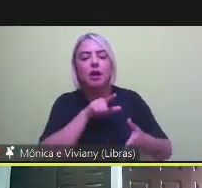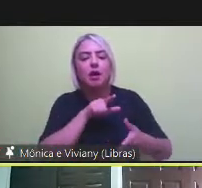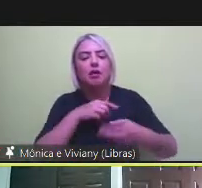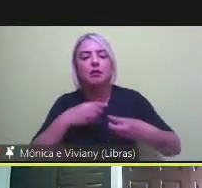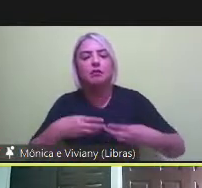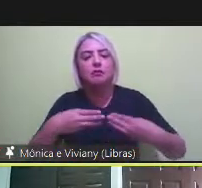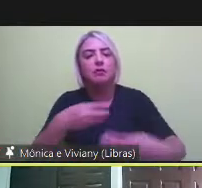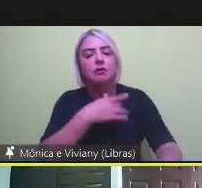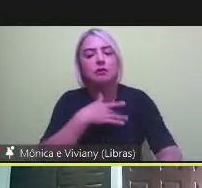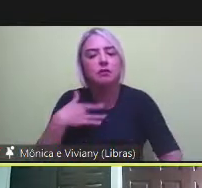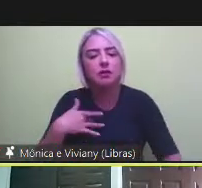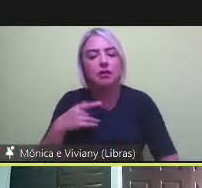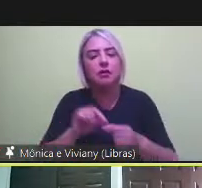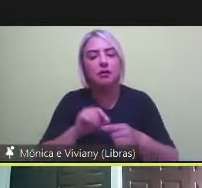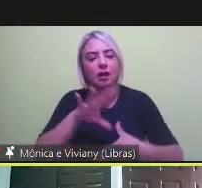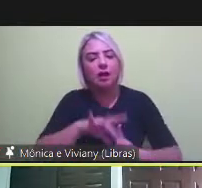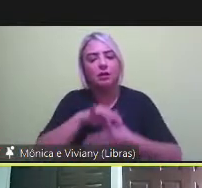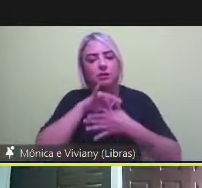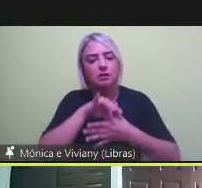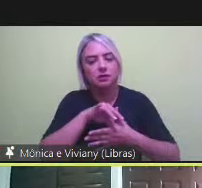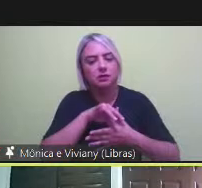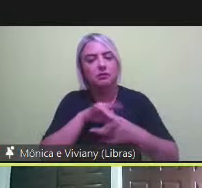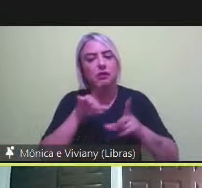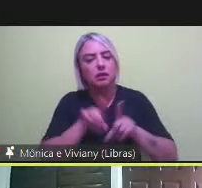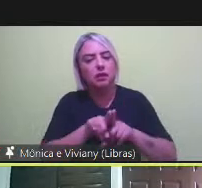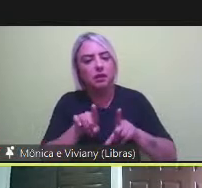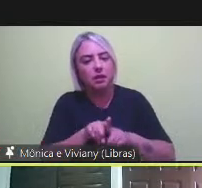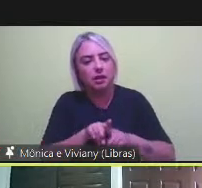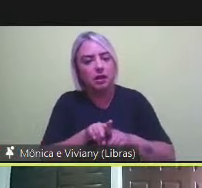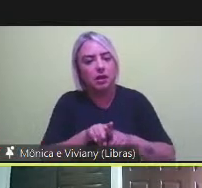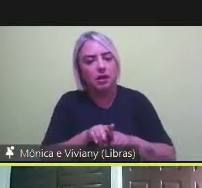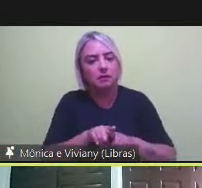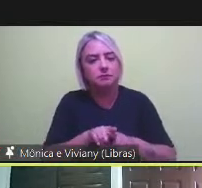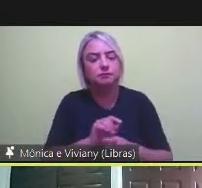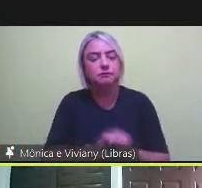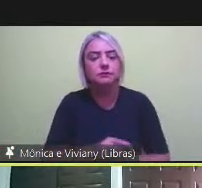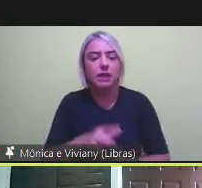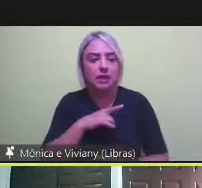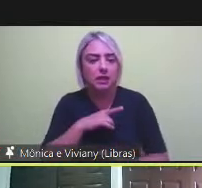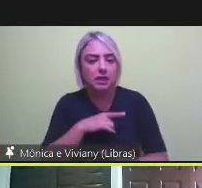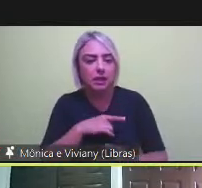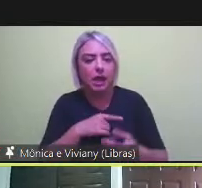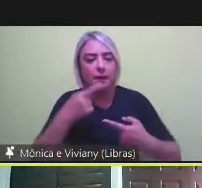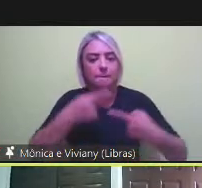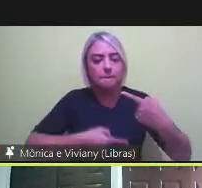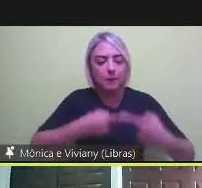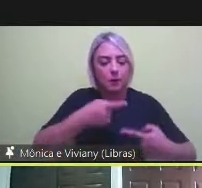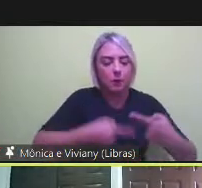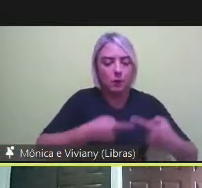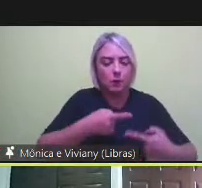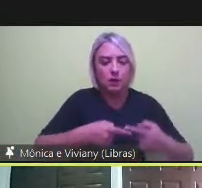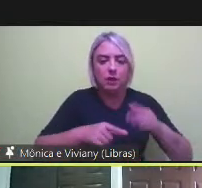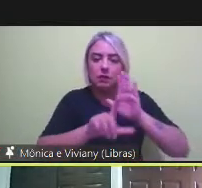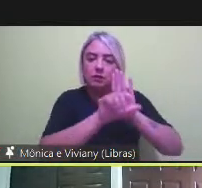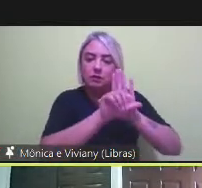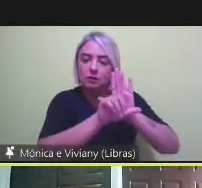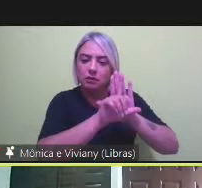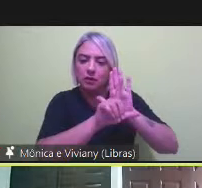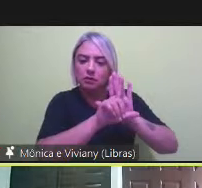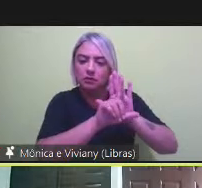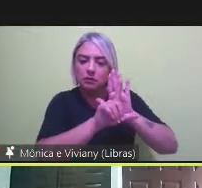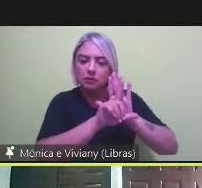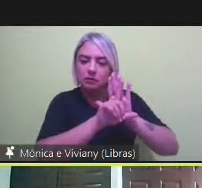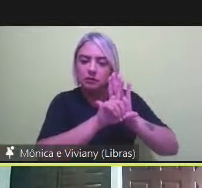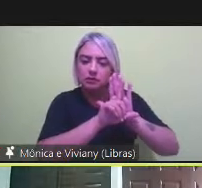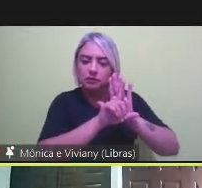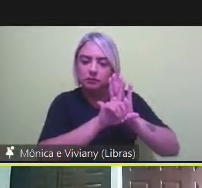and governance and sets the policies and legislations, the goals and the targets to be